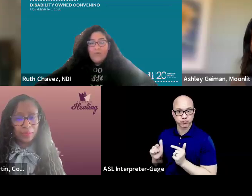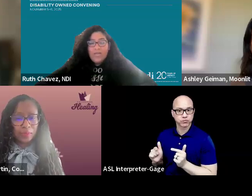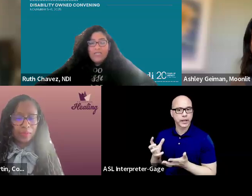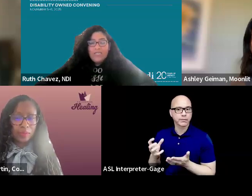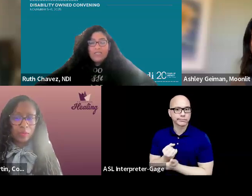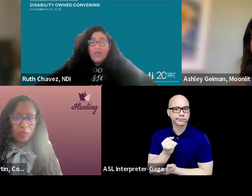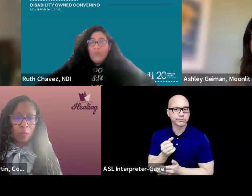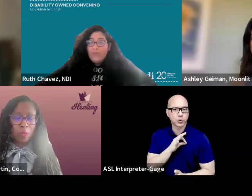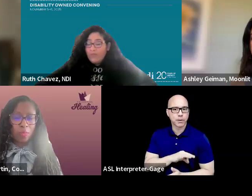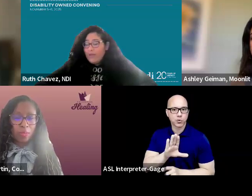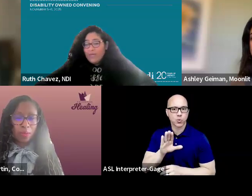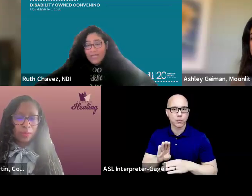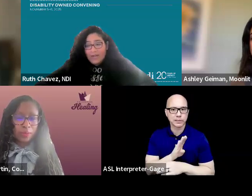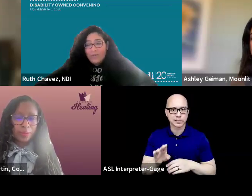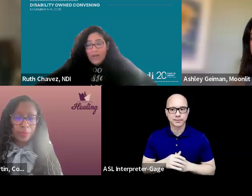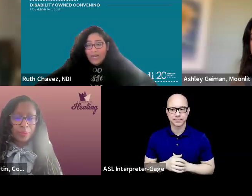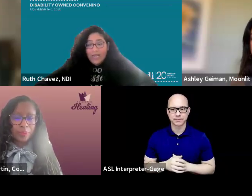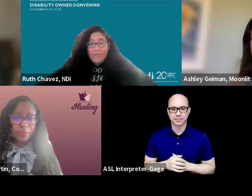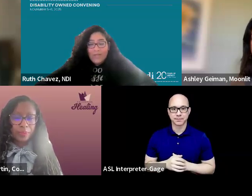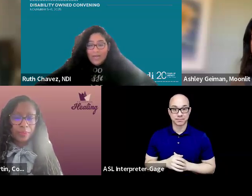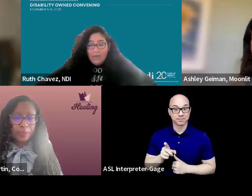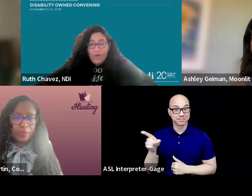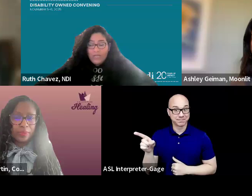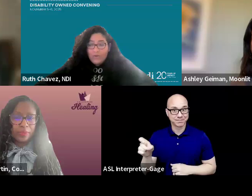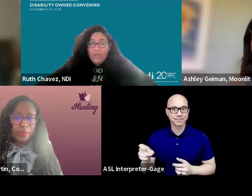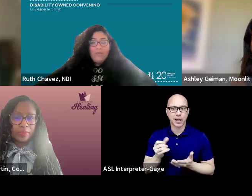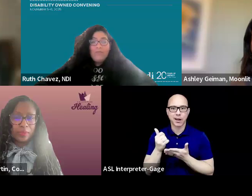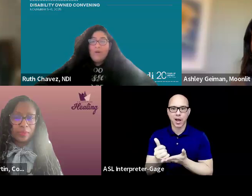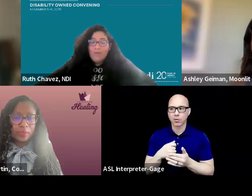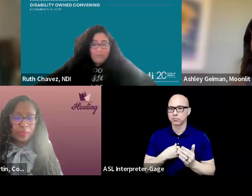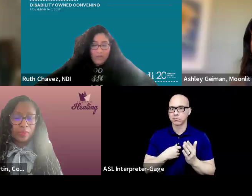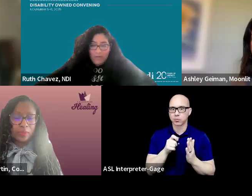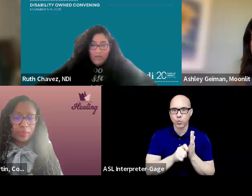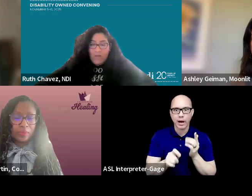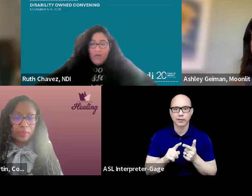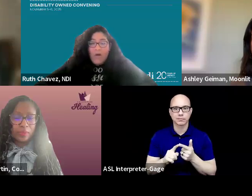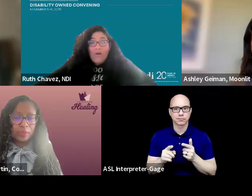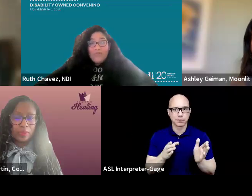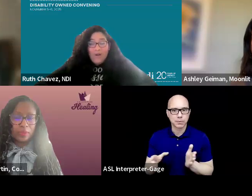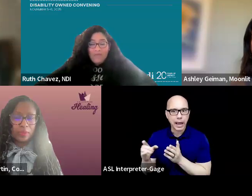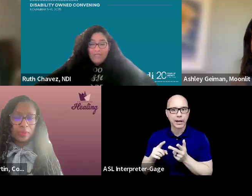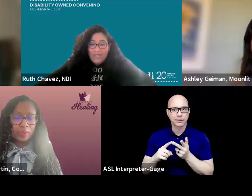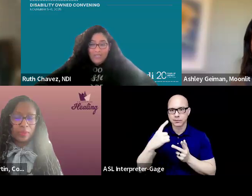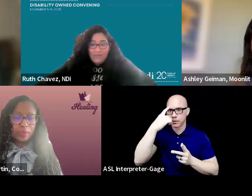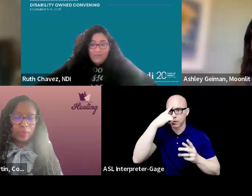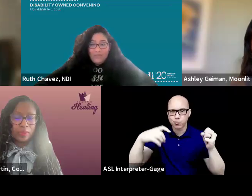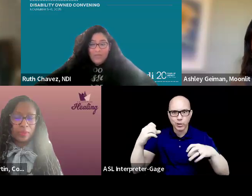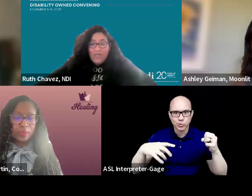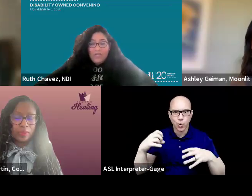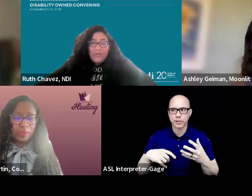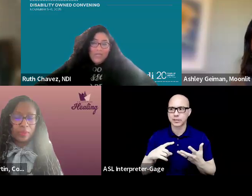AI helper can assist with, like we said, writing, planning, brainstorming, problem solving, all through